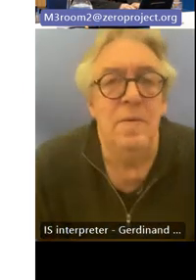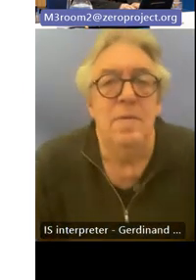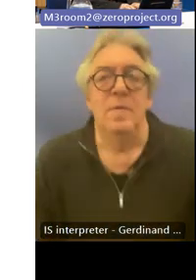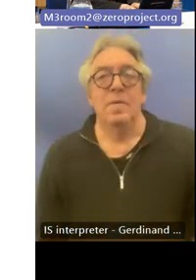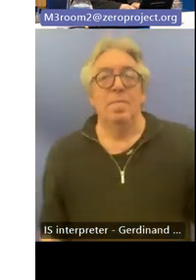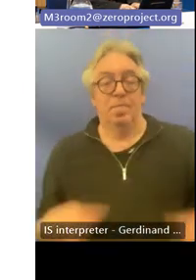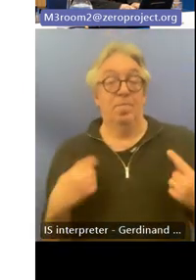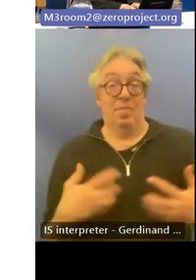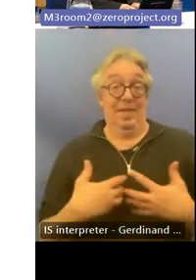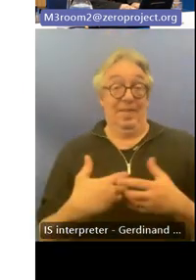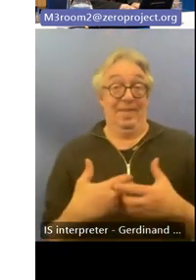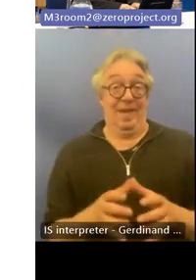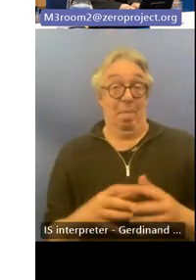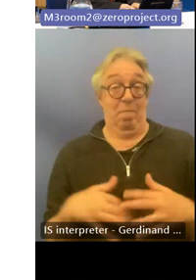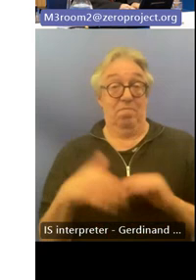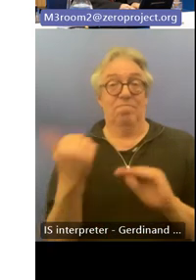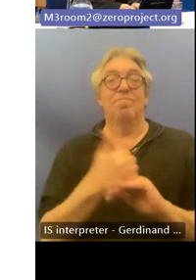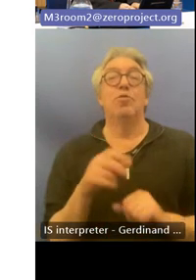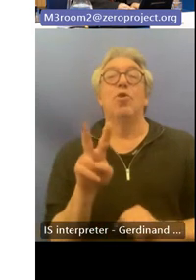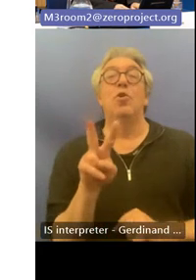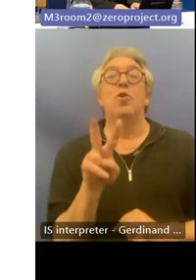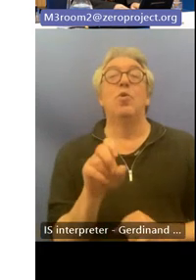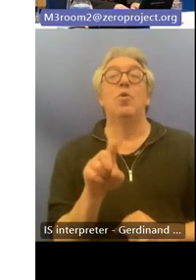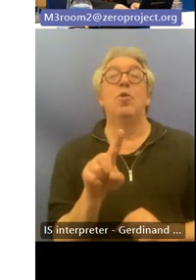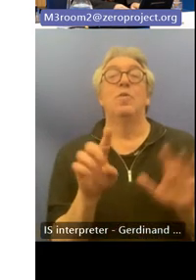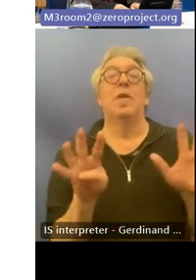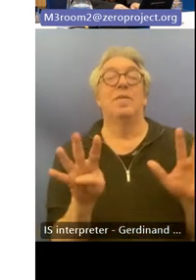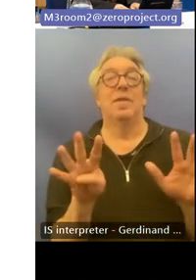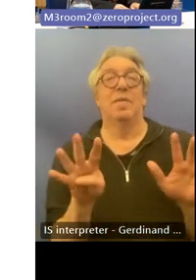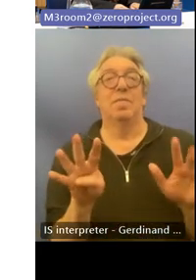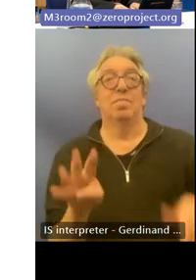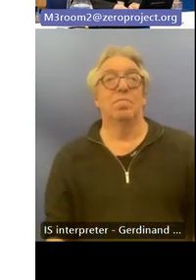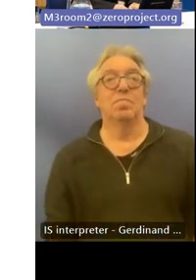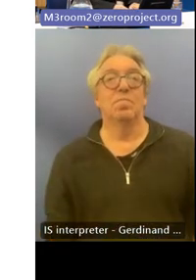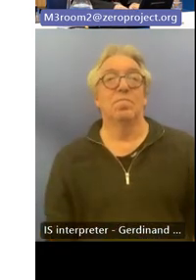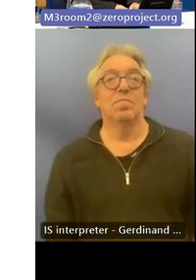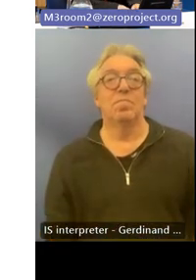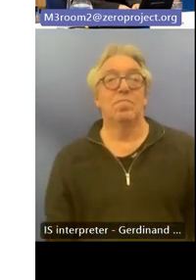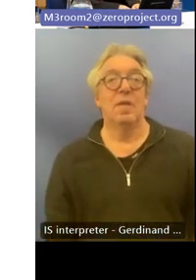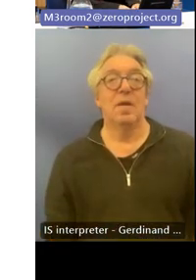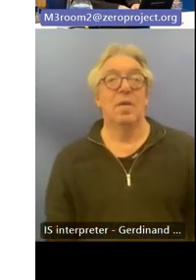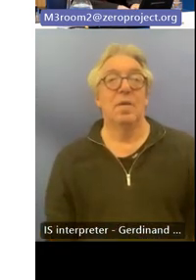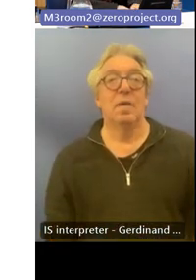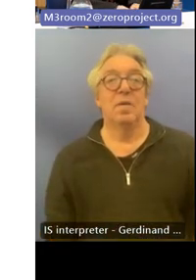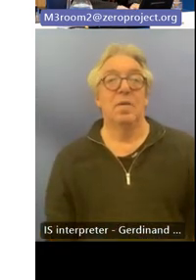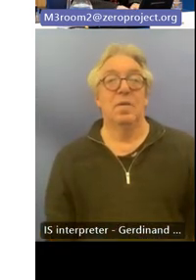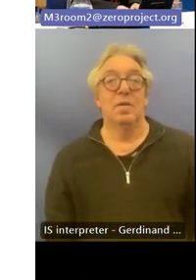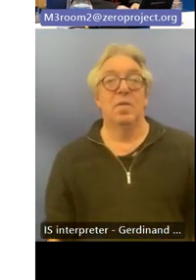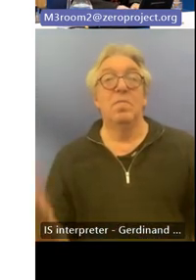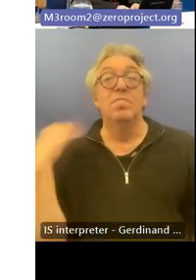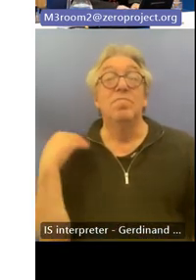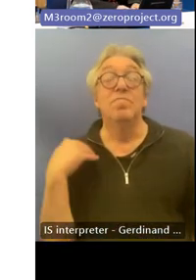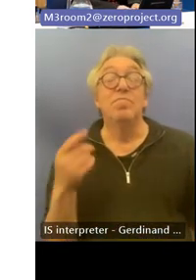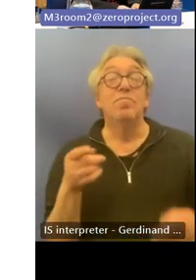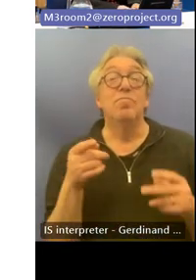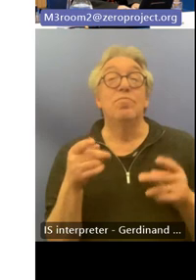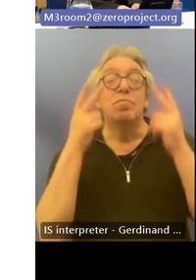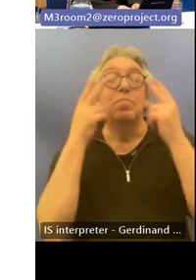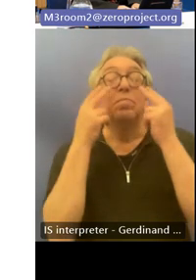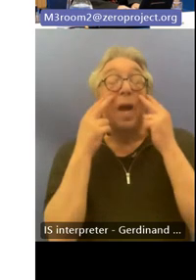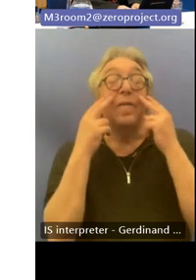in 2019. At that time, massage is the only job for visually impaired persons in our